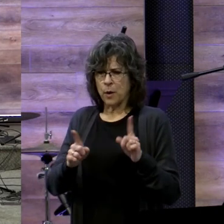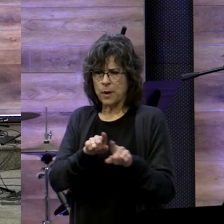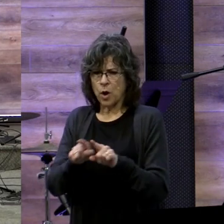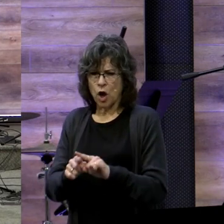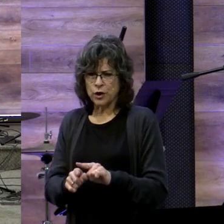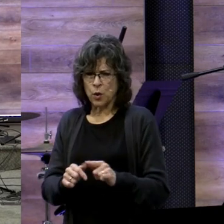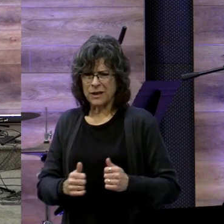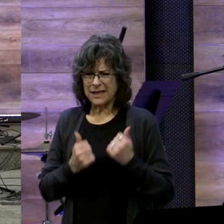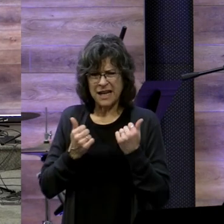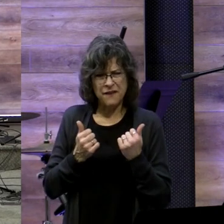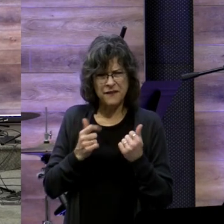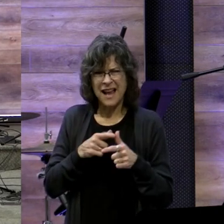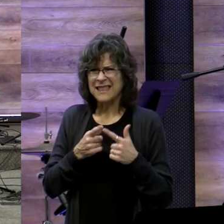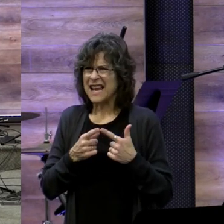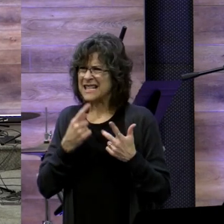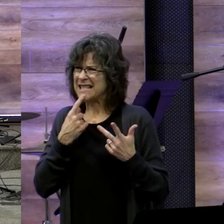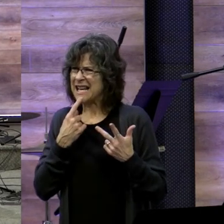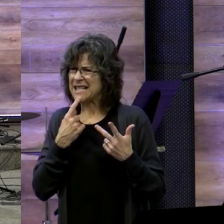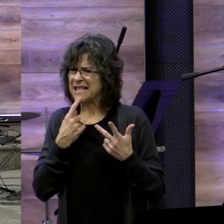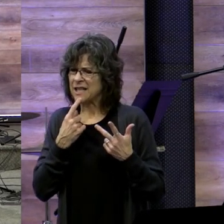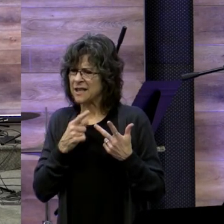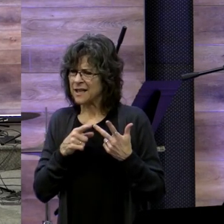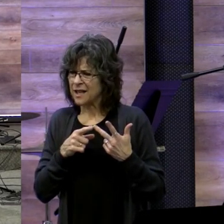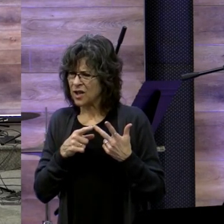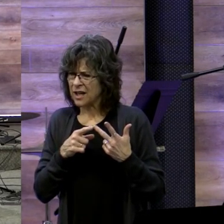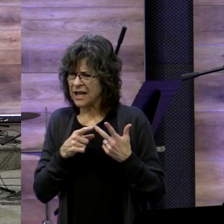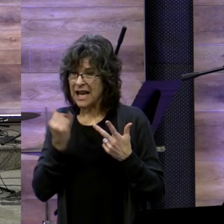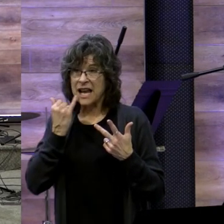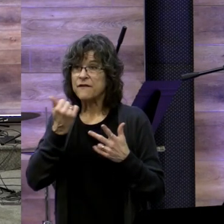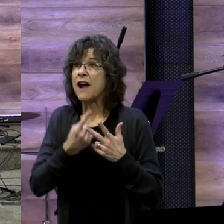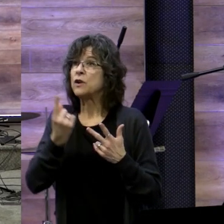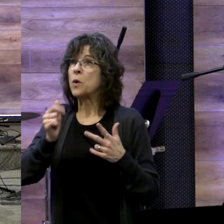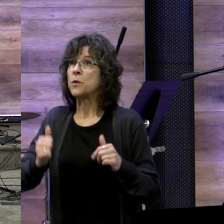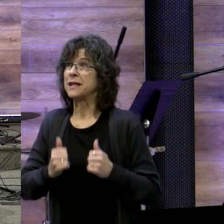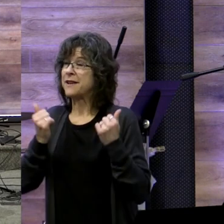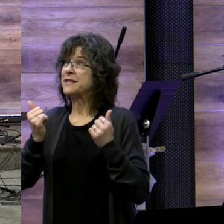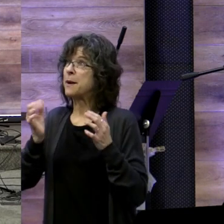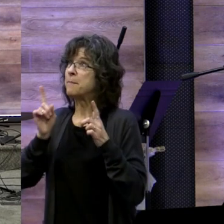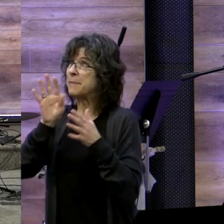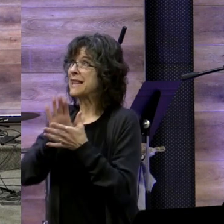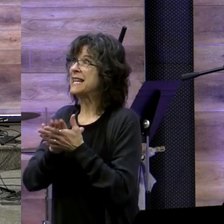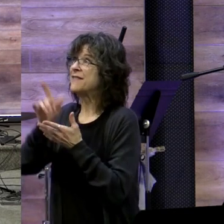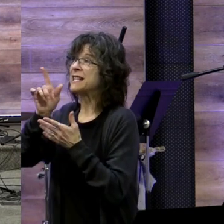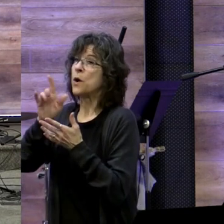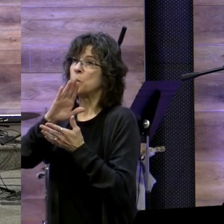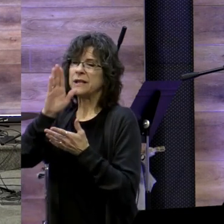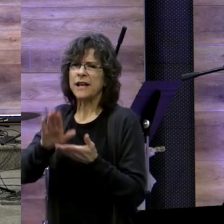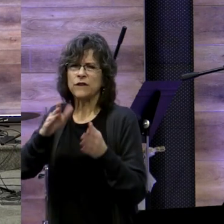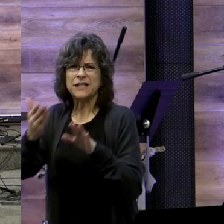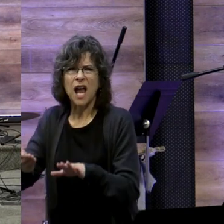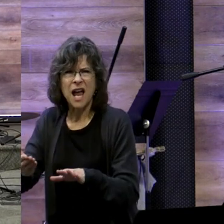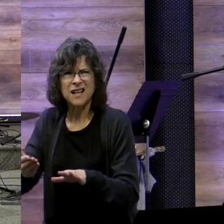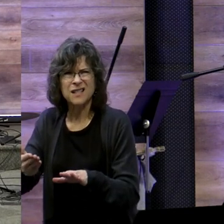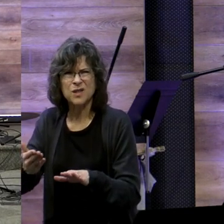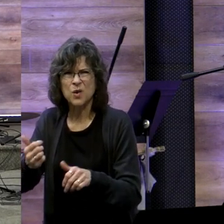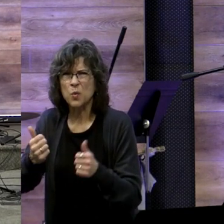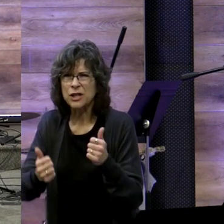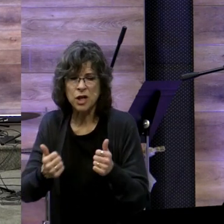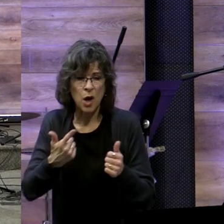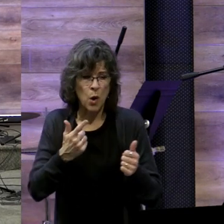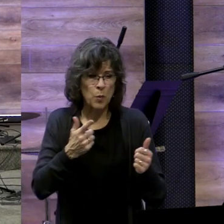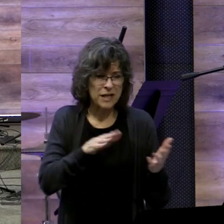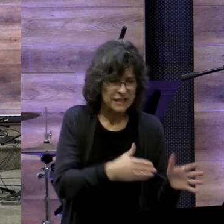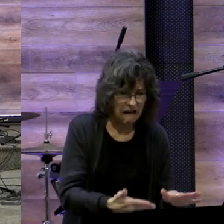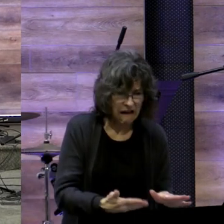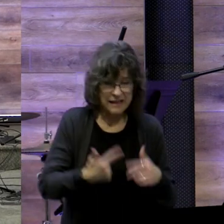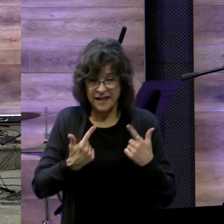seems to go on to say something contradictory, that if everyone who lives and believes in him will never die. So which is it? Are we going to die and then live, or are we going to